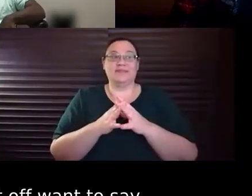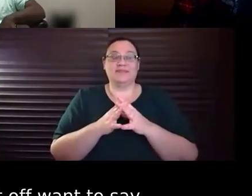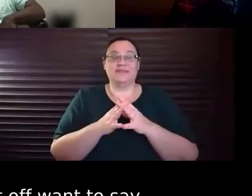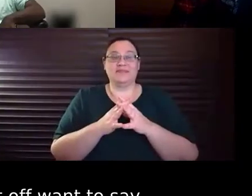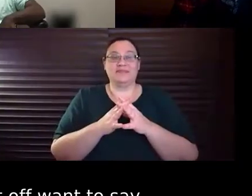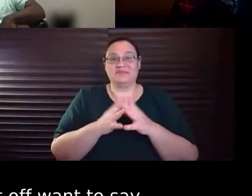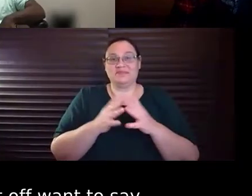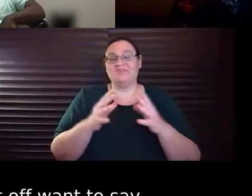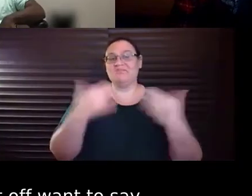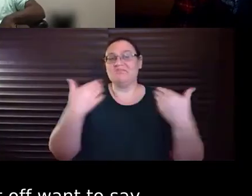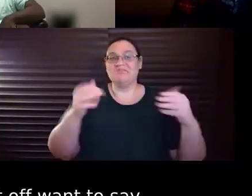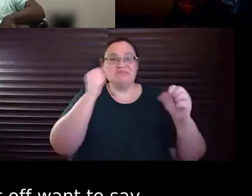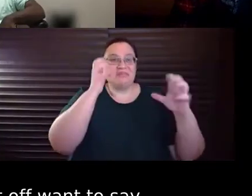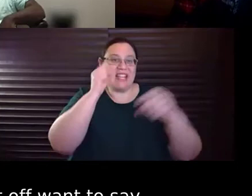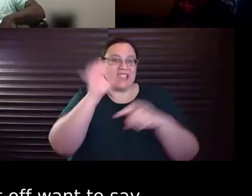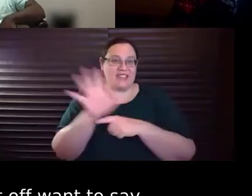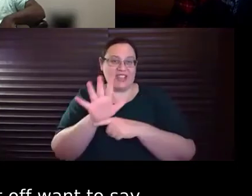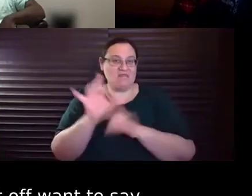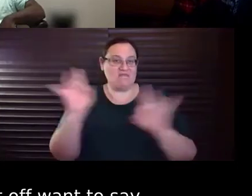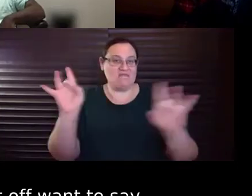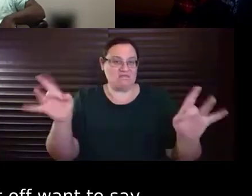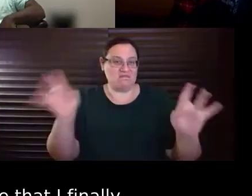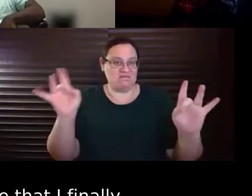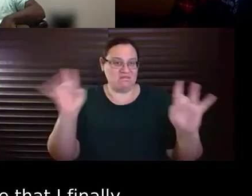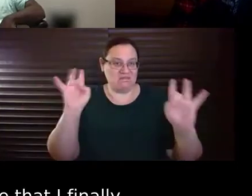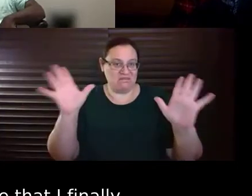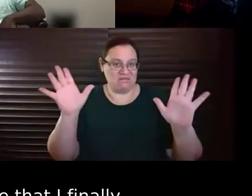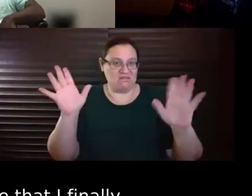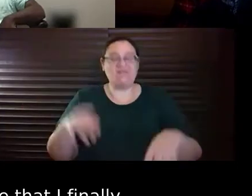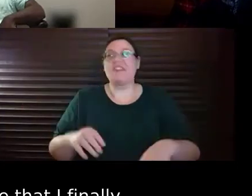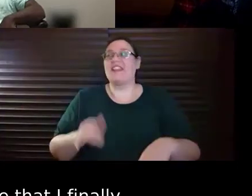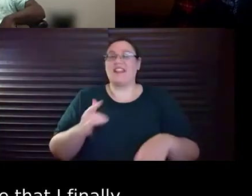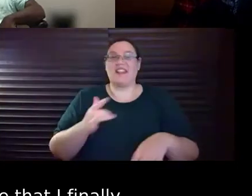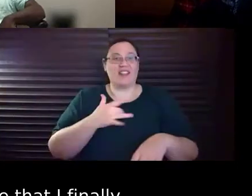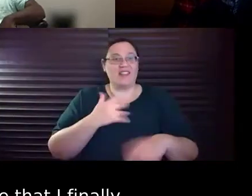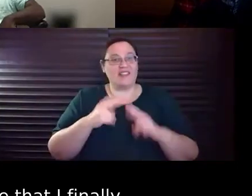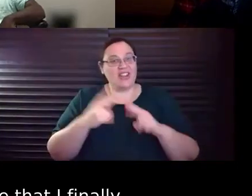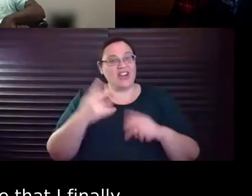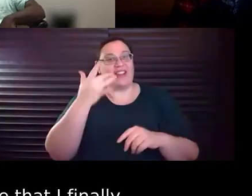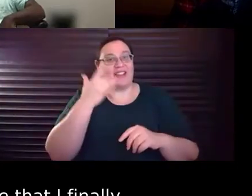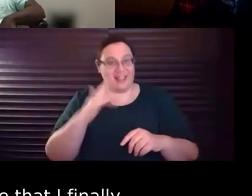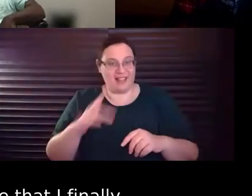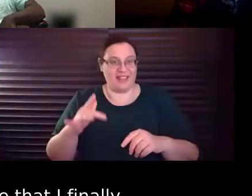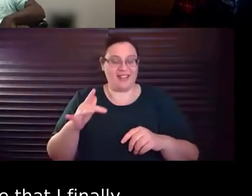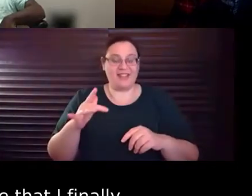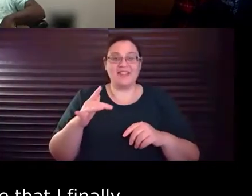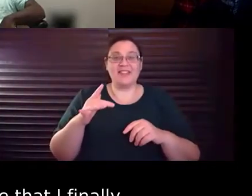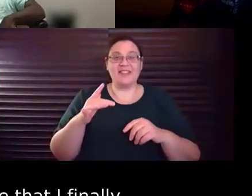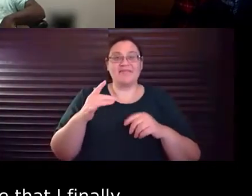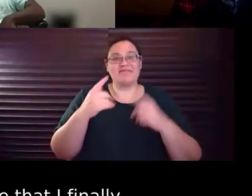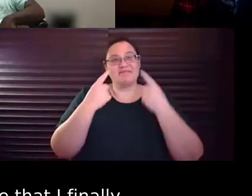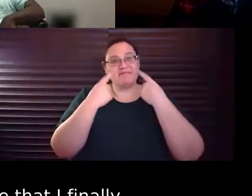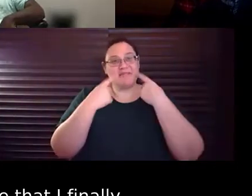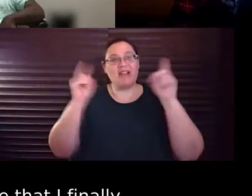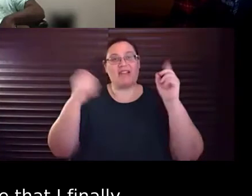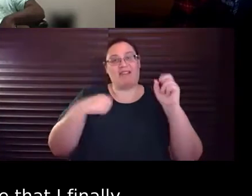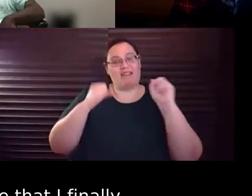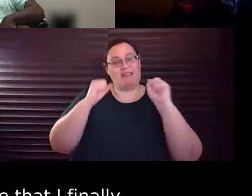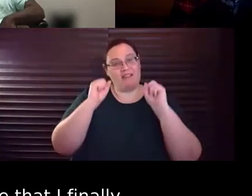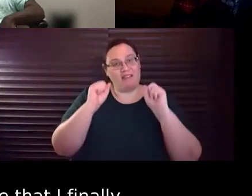absolutely amazing film. And I feel really fortunate that I finally get to